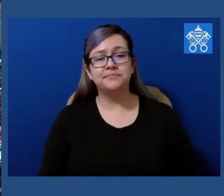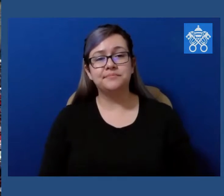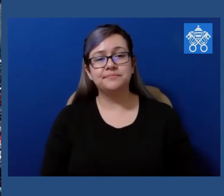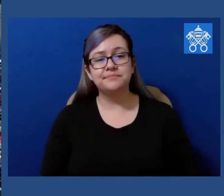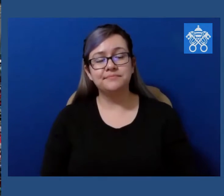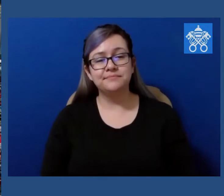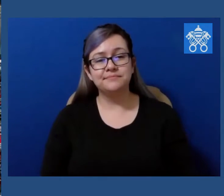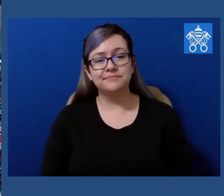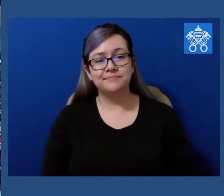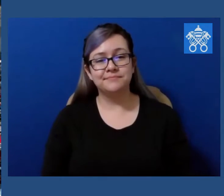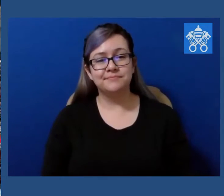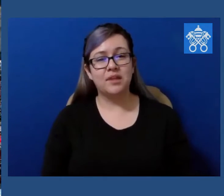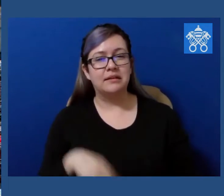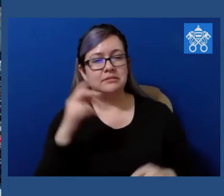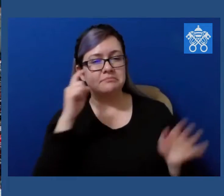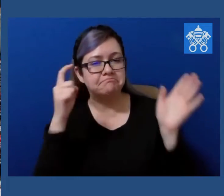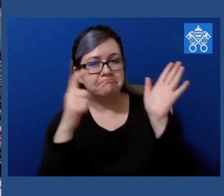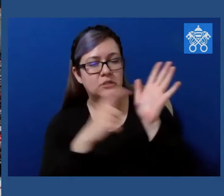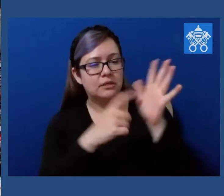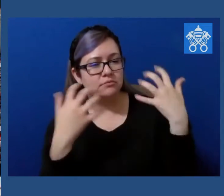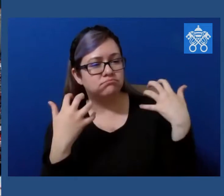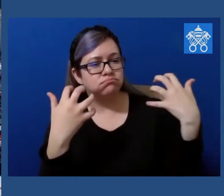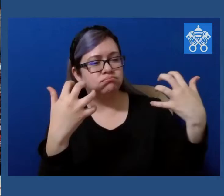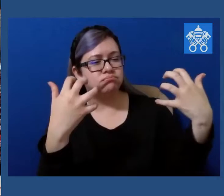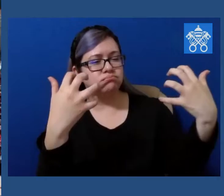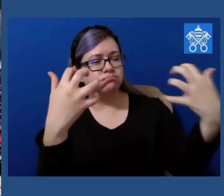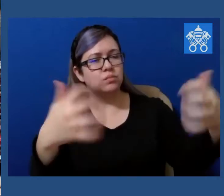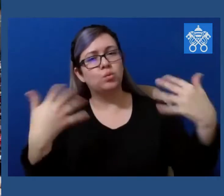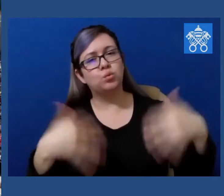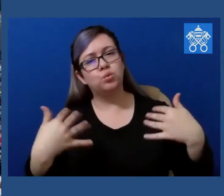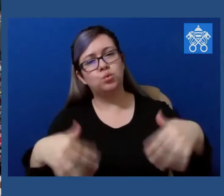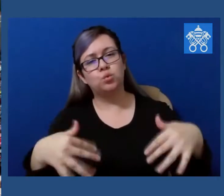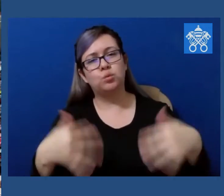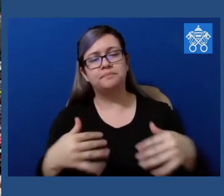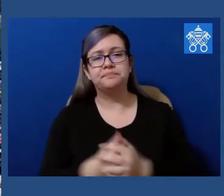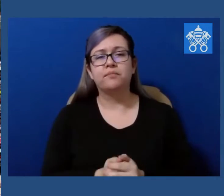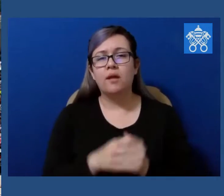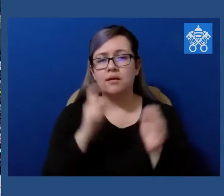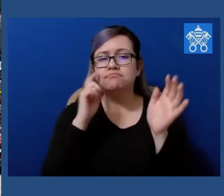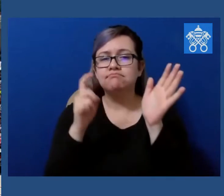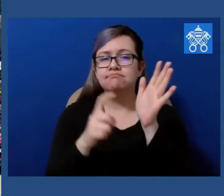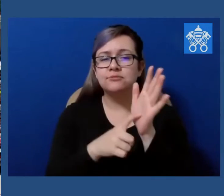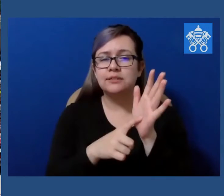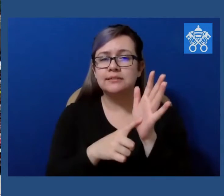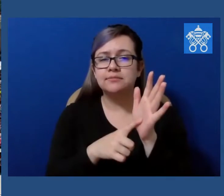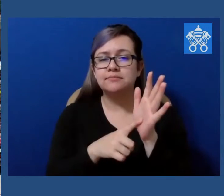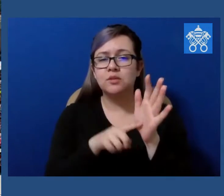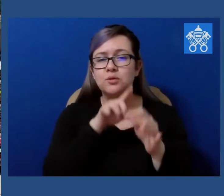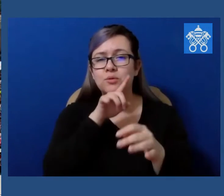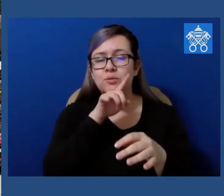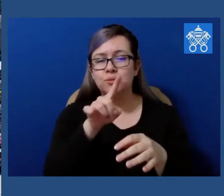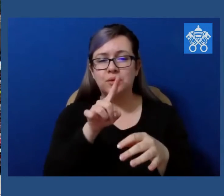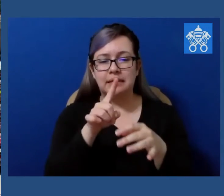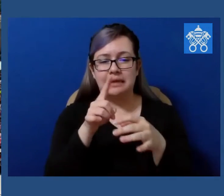If you're joining us on television, you can see a large crowd gathered in St. Peter's Square. You'll also notice